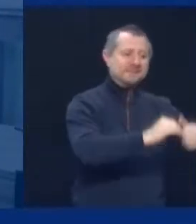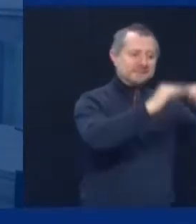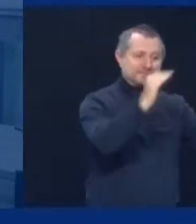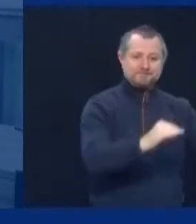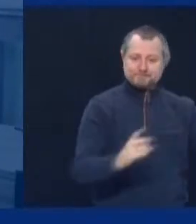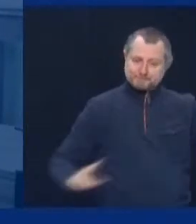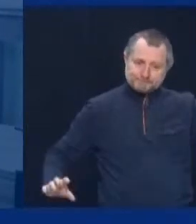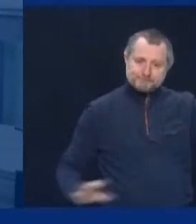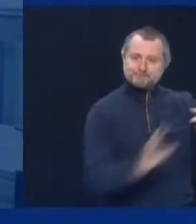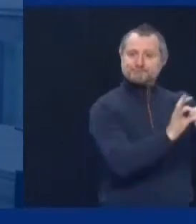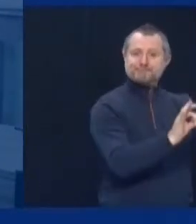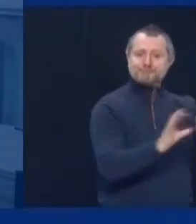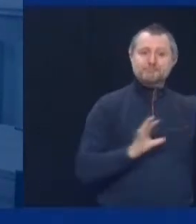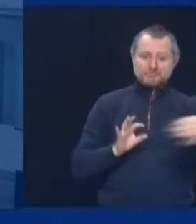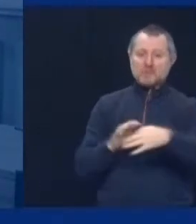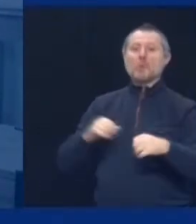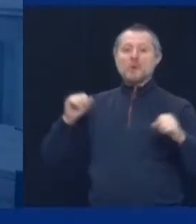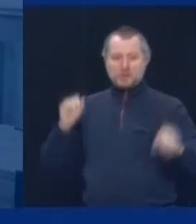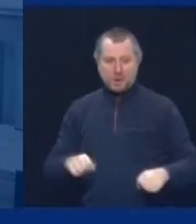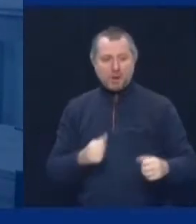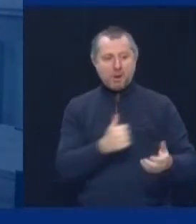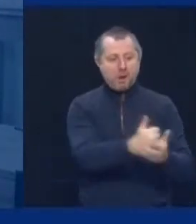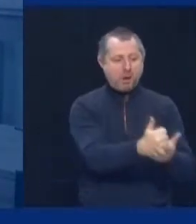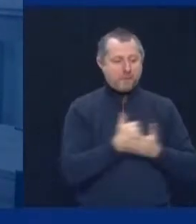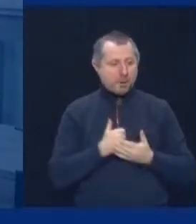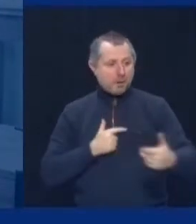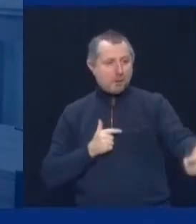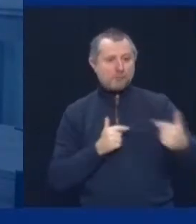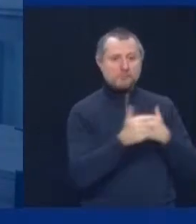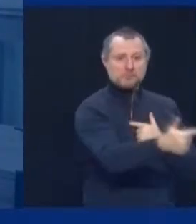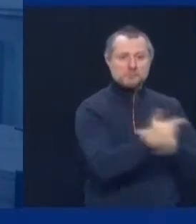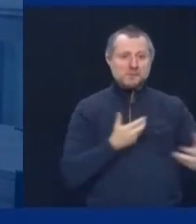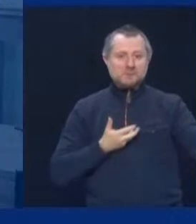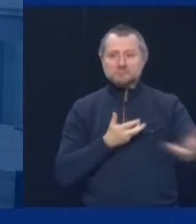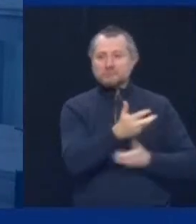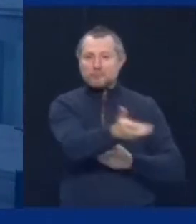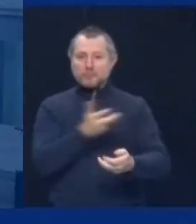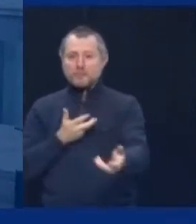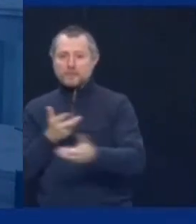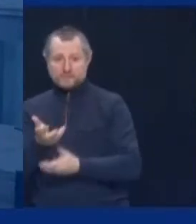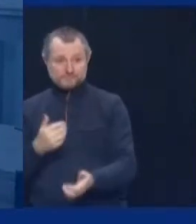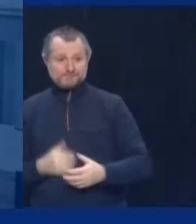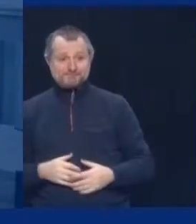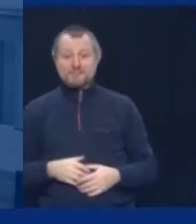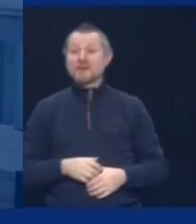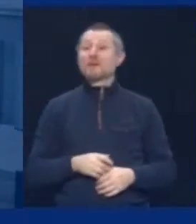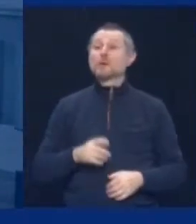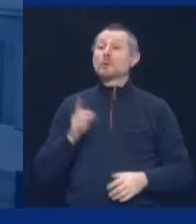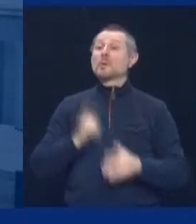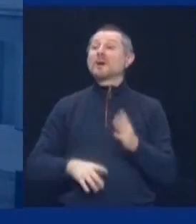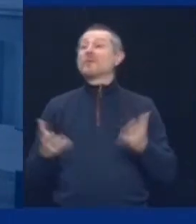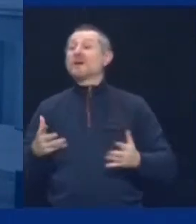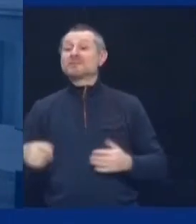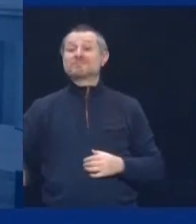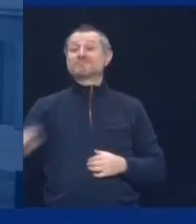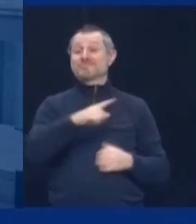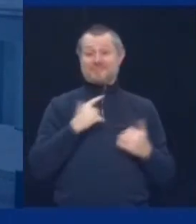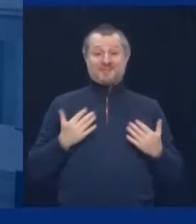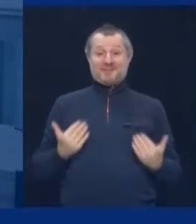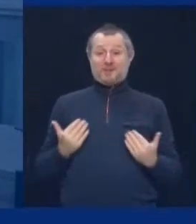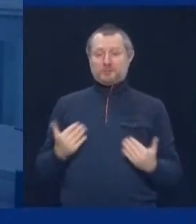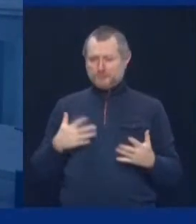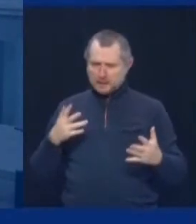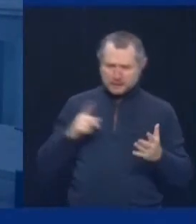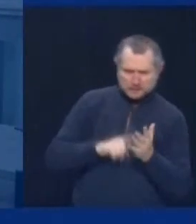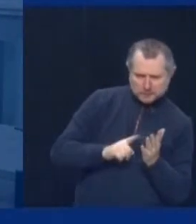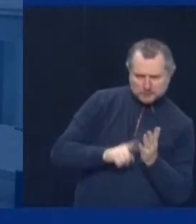can go to them for capacity. And then what they're looking at is the same